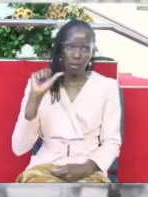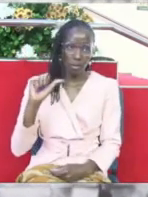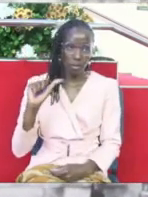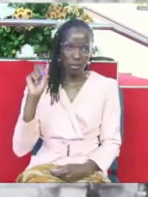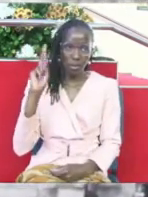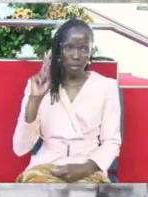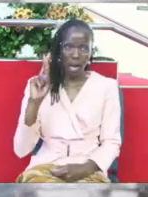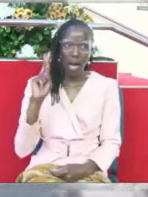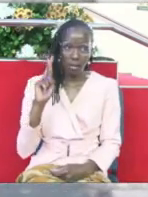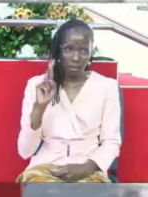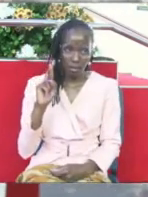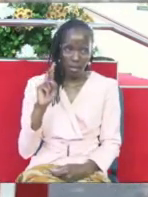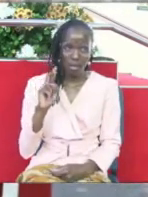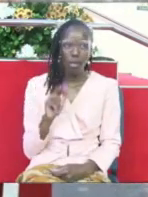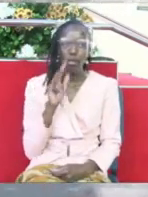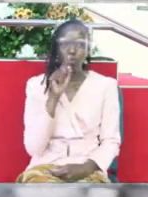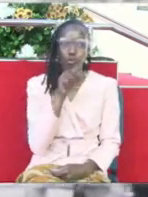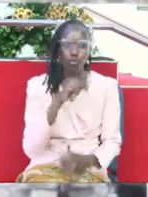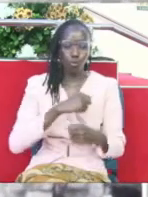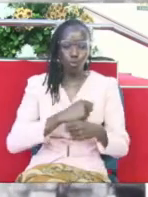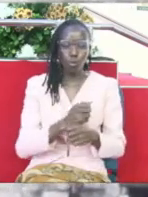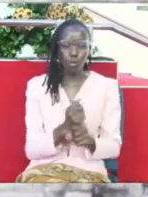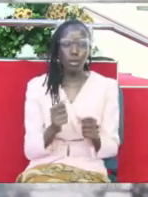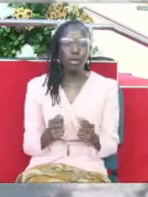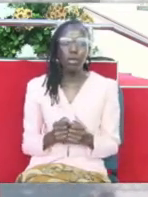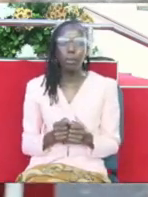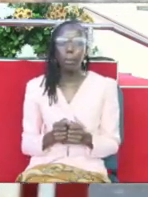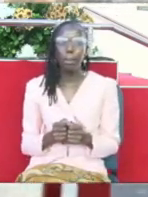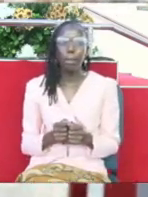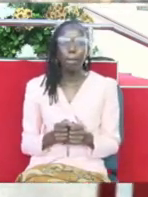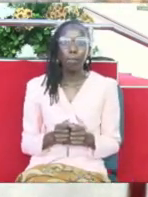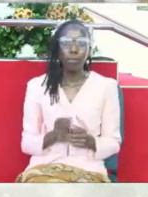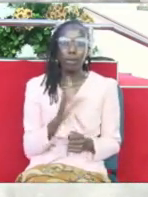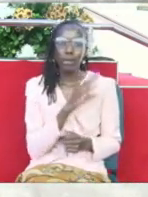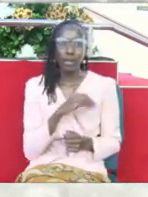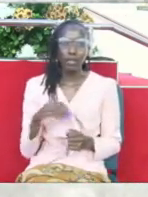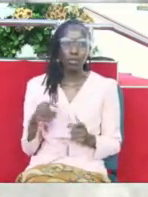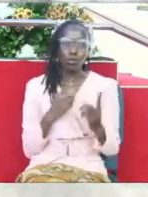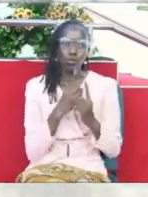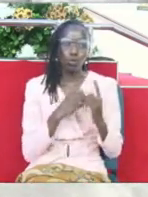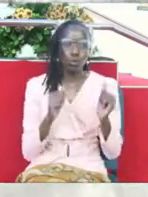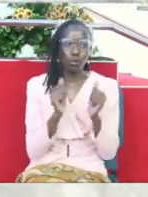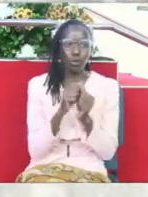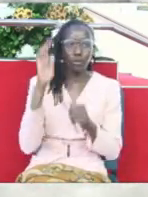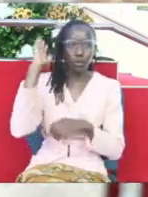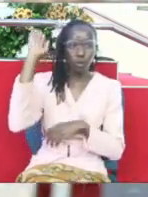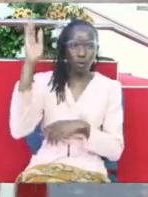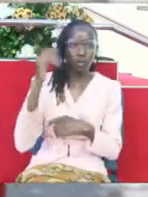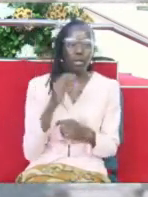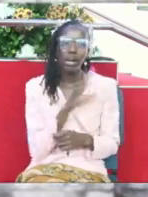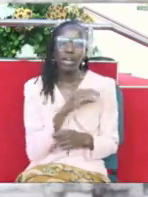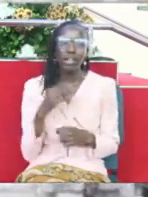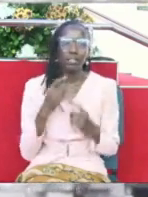I am. Na utaweka yale matokeo mbele ya aliye. Bwana Yesu asifiwe. Hallelujah. And you will tell him, Lord my God,